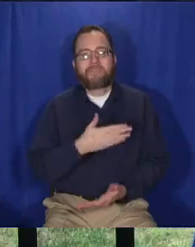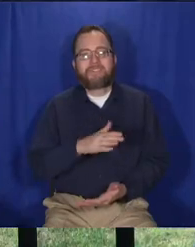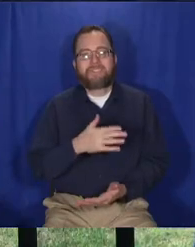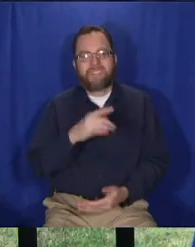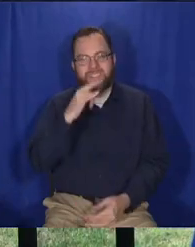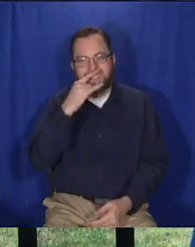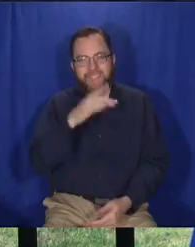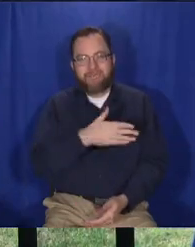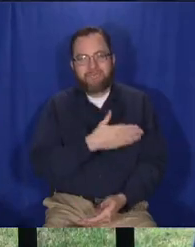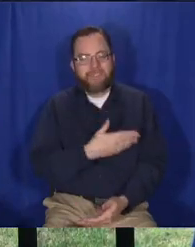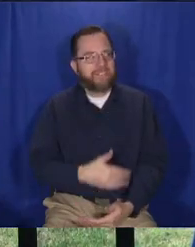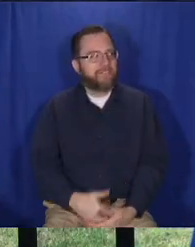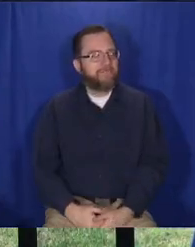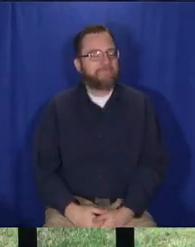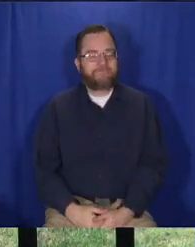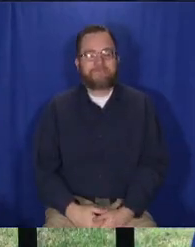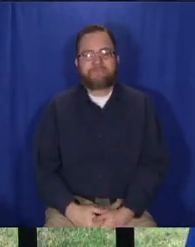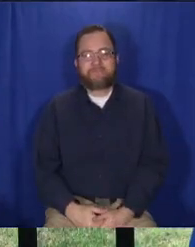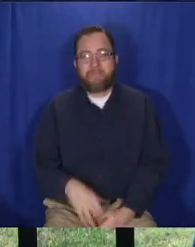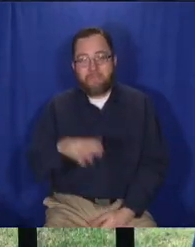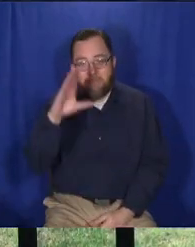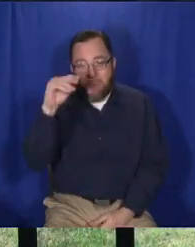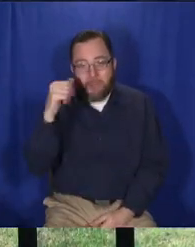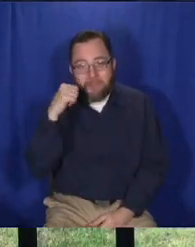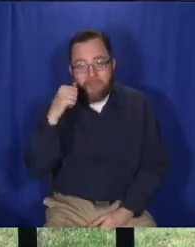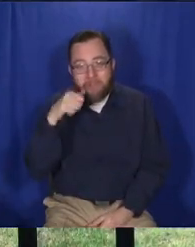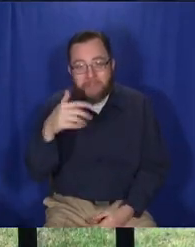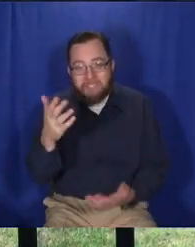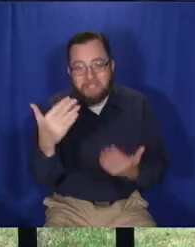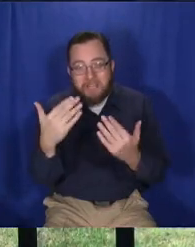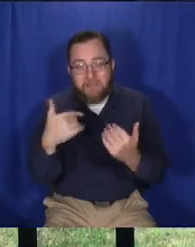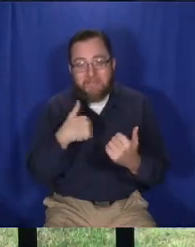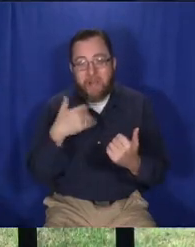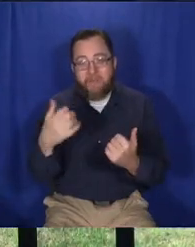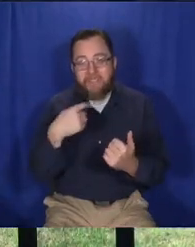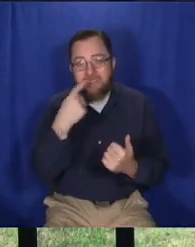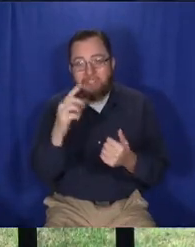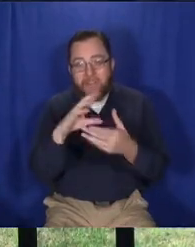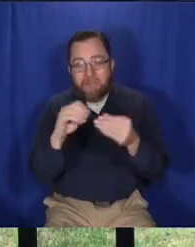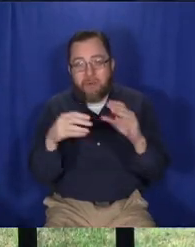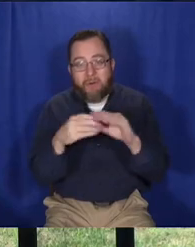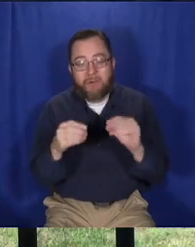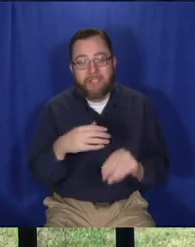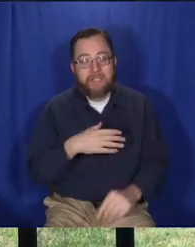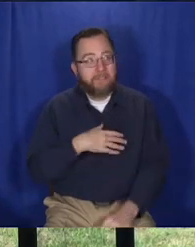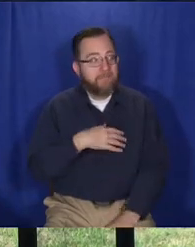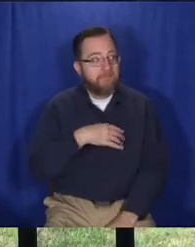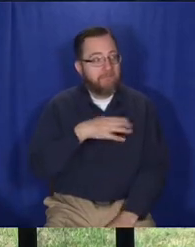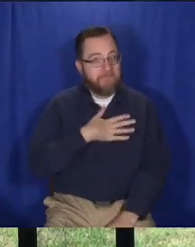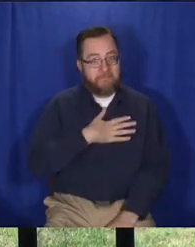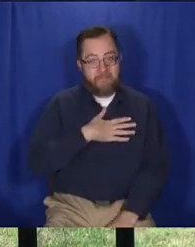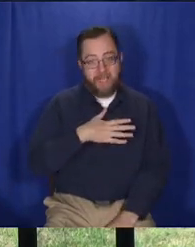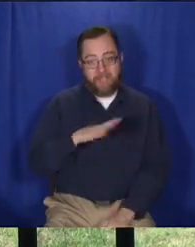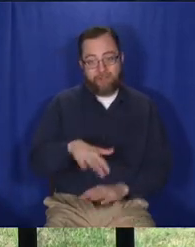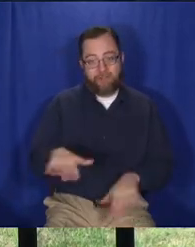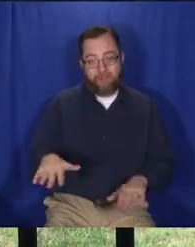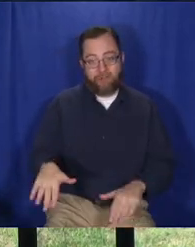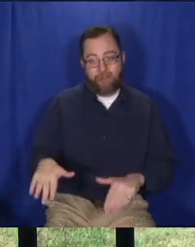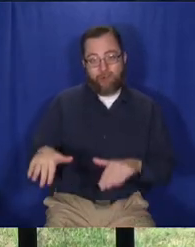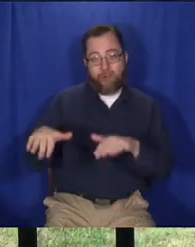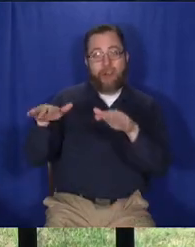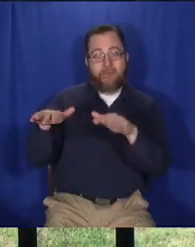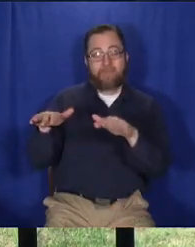Boys and girls, it's time to gather around because I want to share a story with you from when my kids were growing up in our home. You